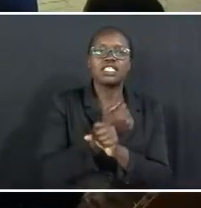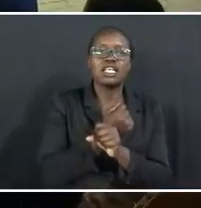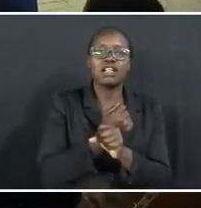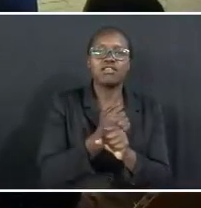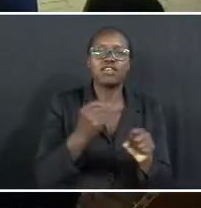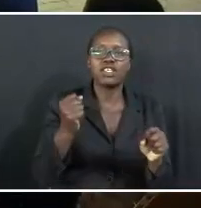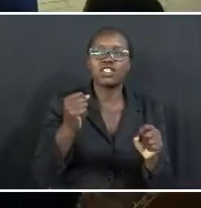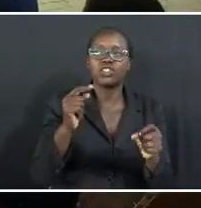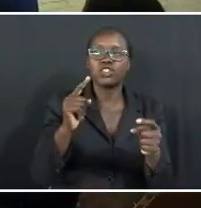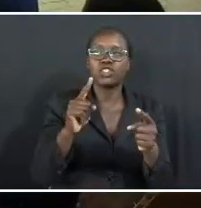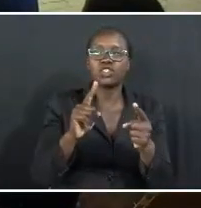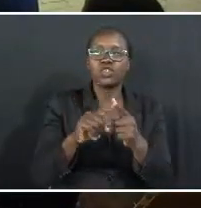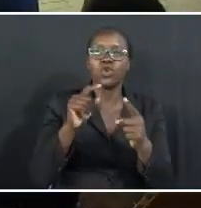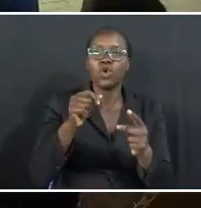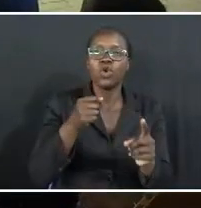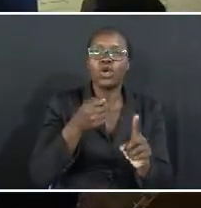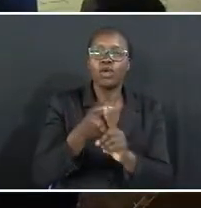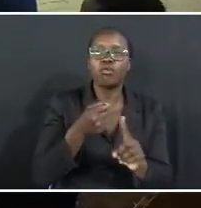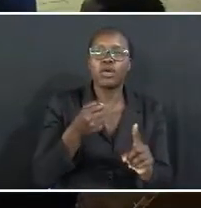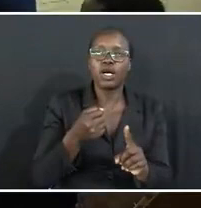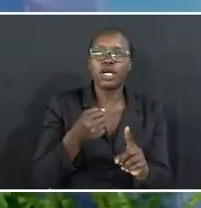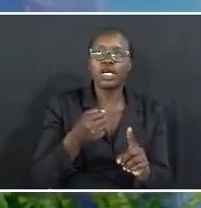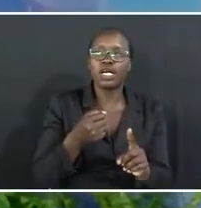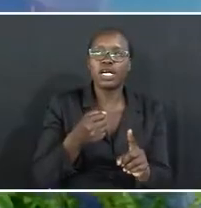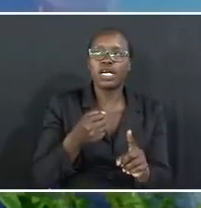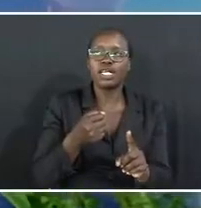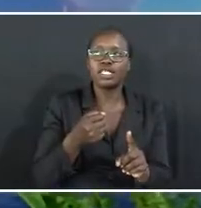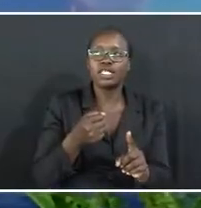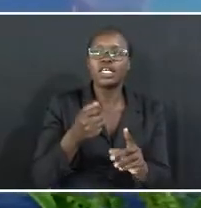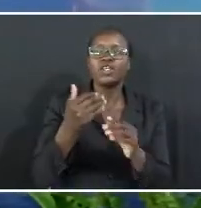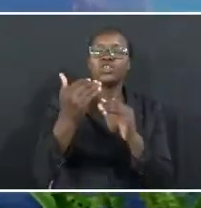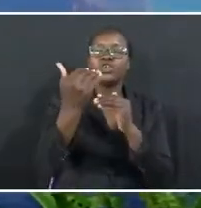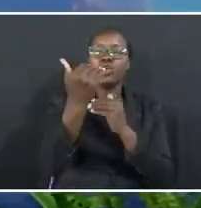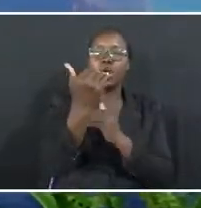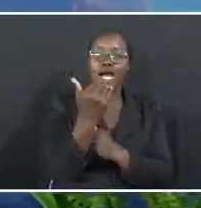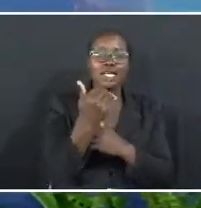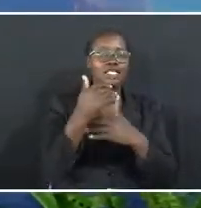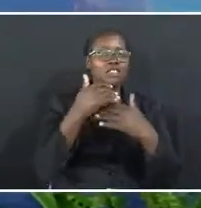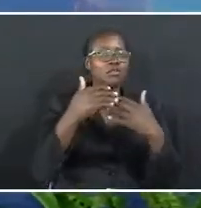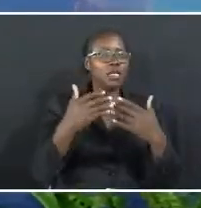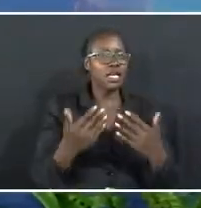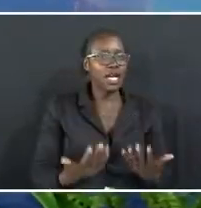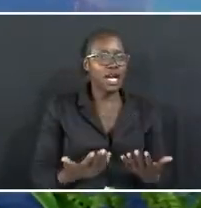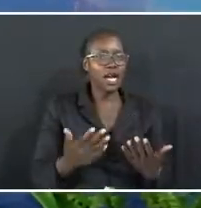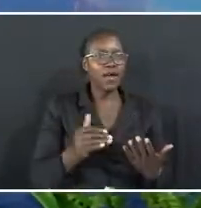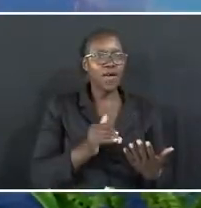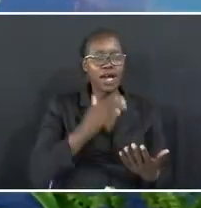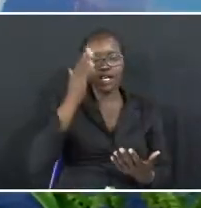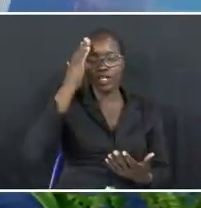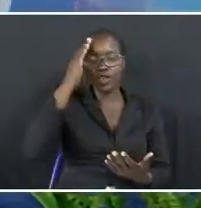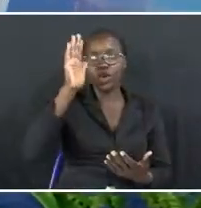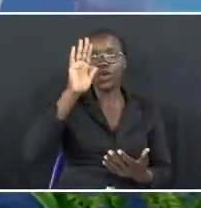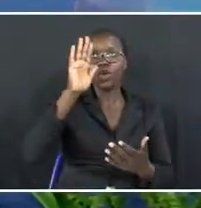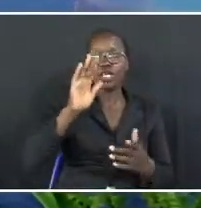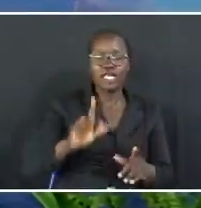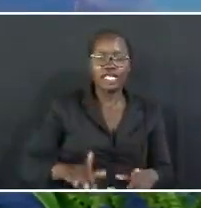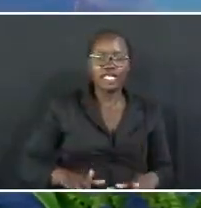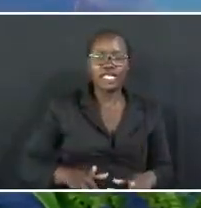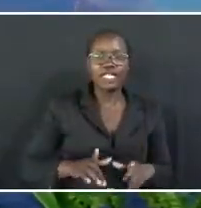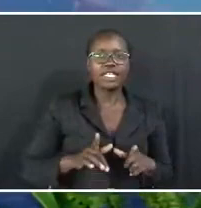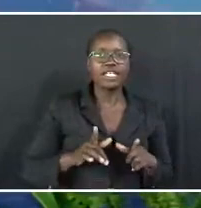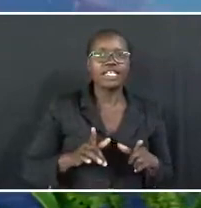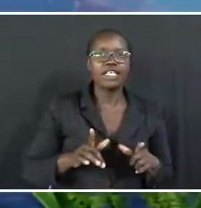lives. Salvation to impart. You ask me how I know